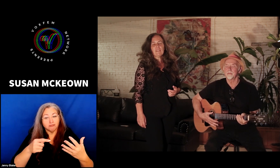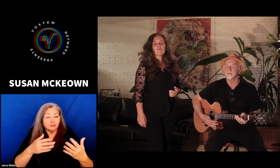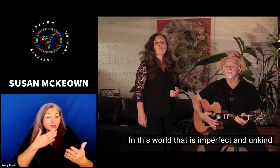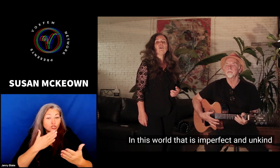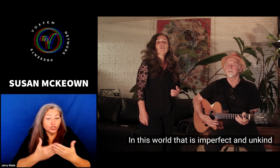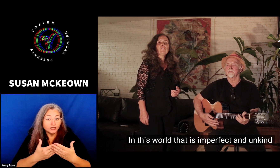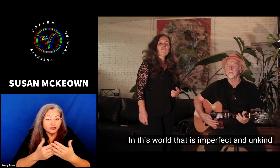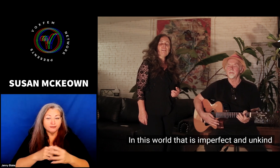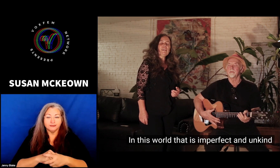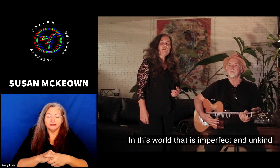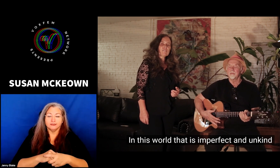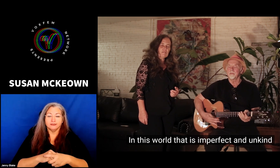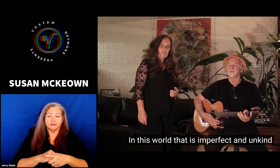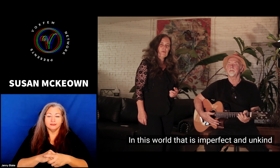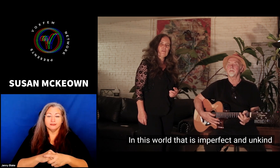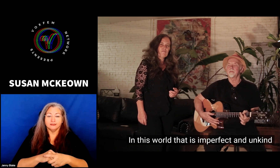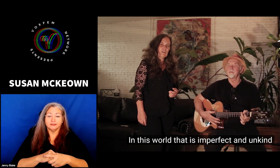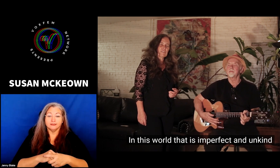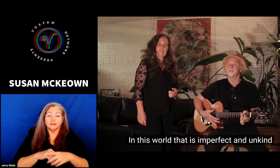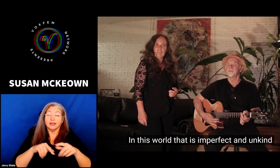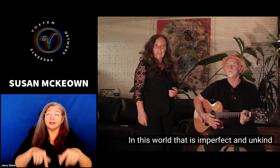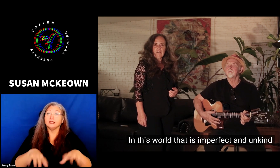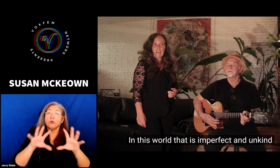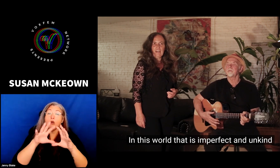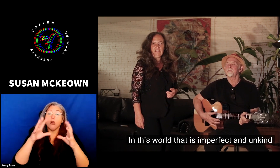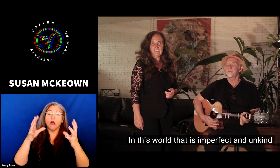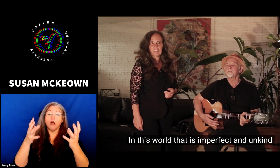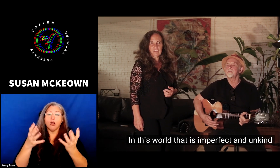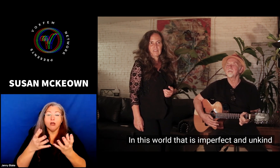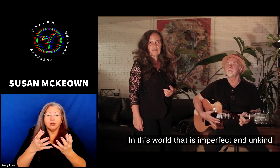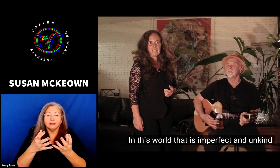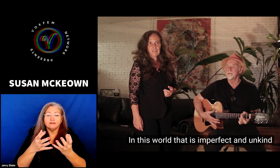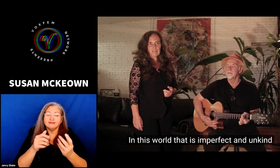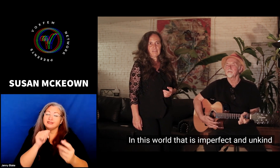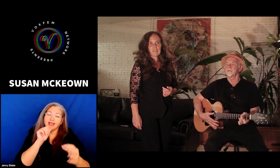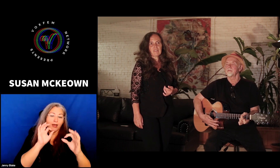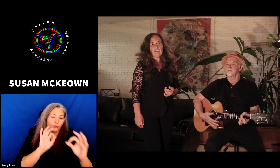In this world that is imperfect and unkind,